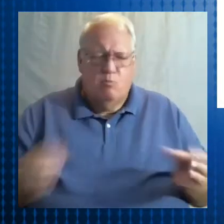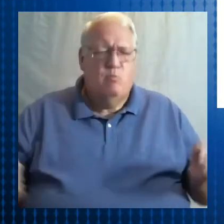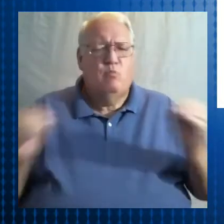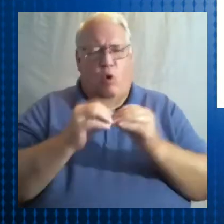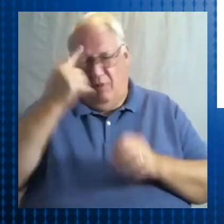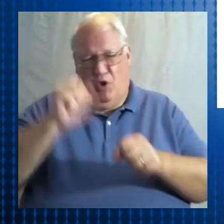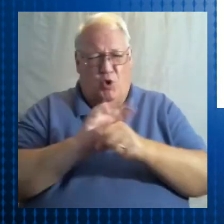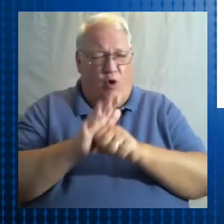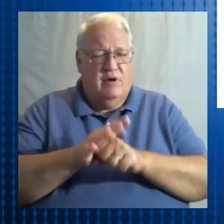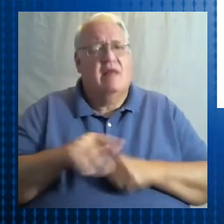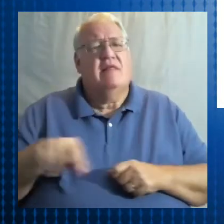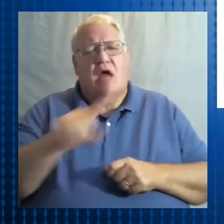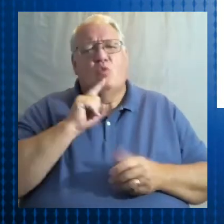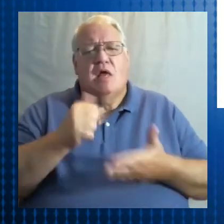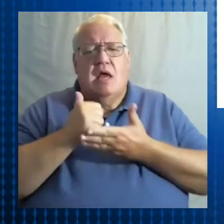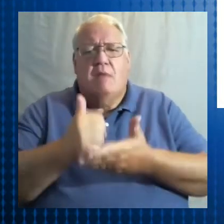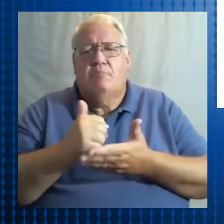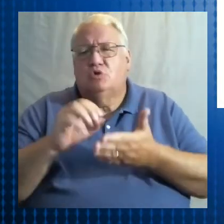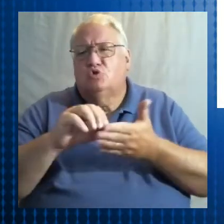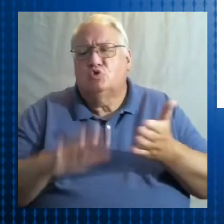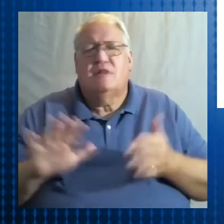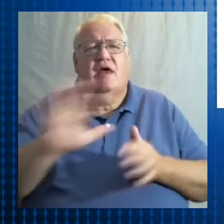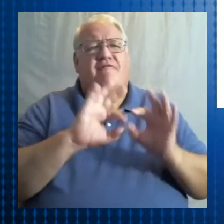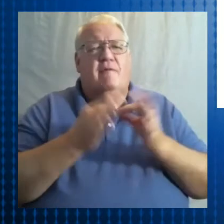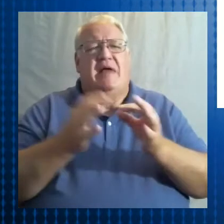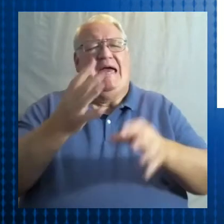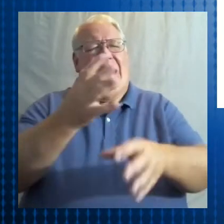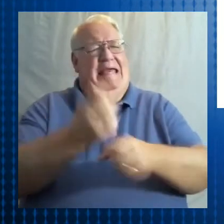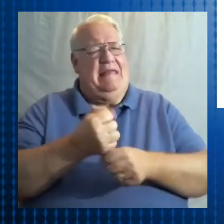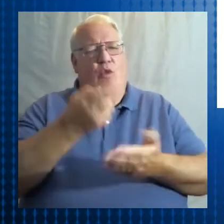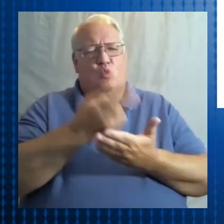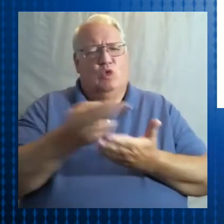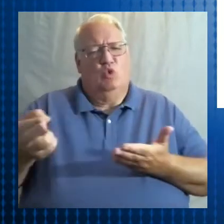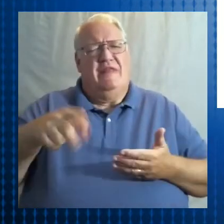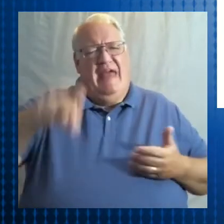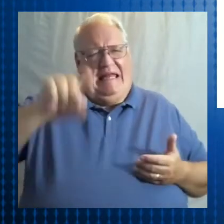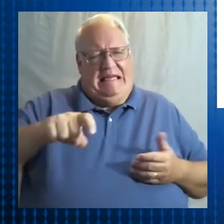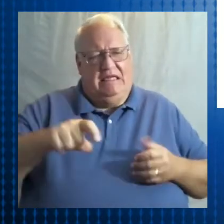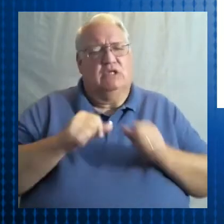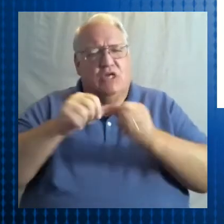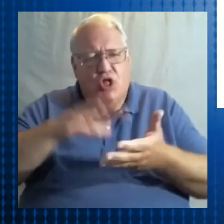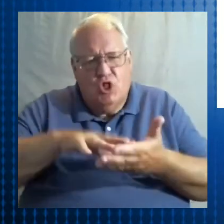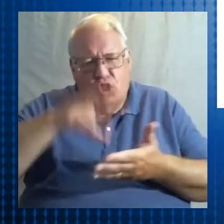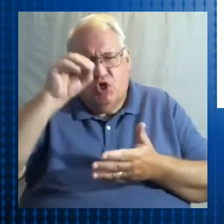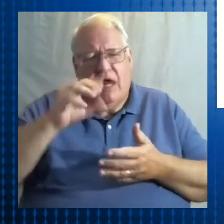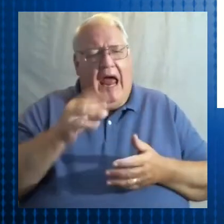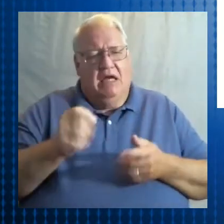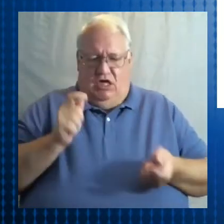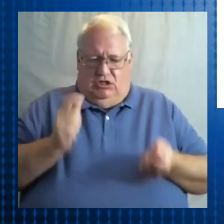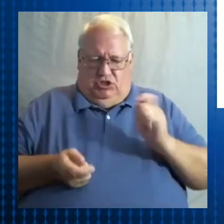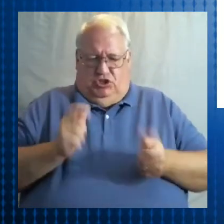these superstars helped our students and families get the resources they needed to keep learning and to adapt to remote